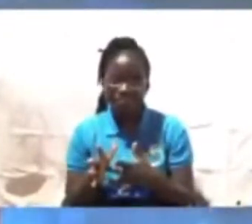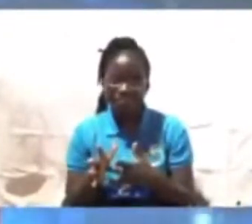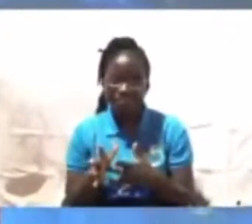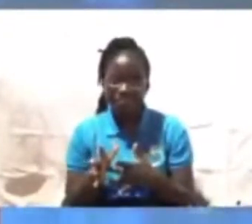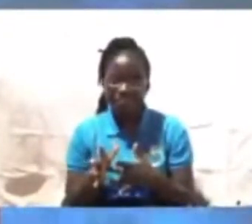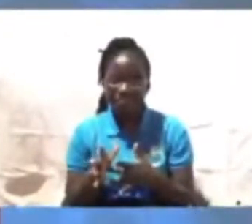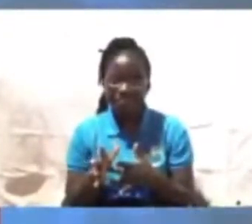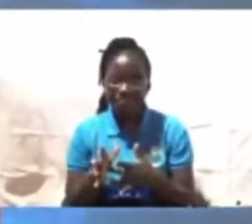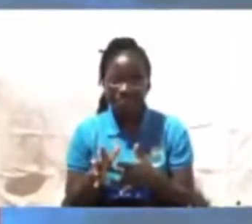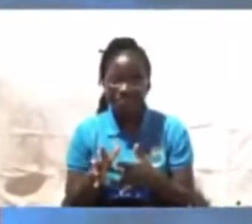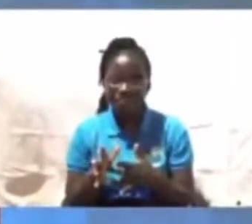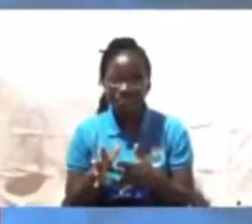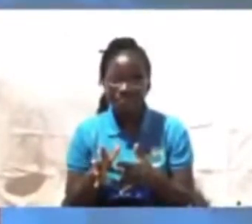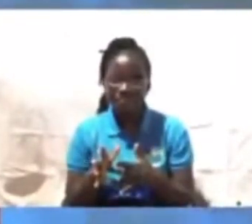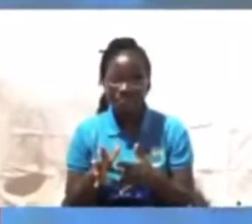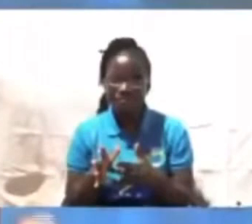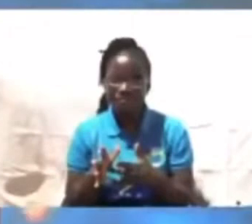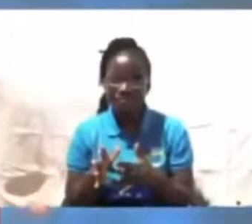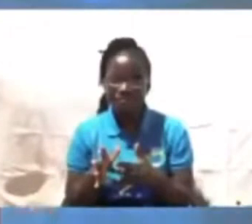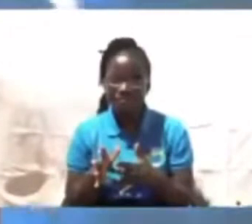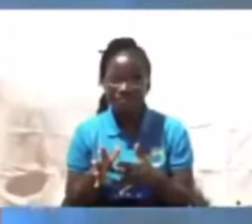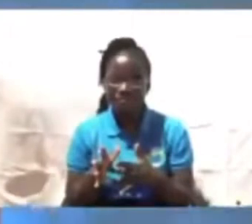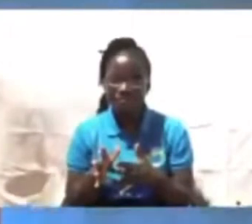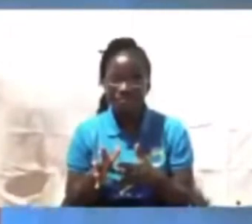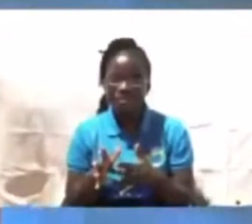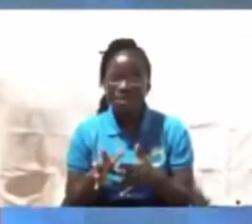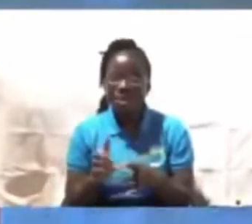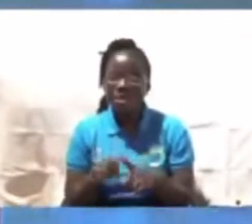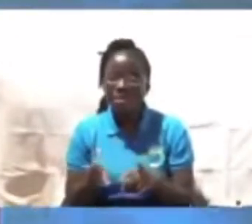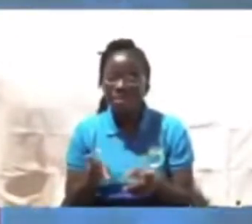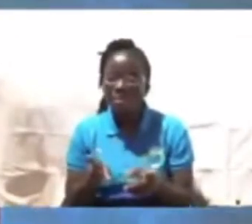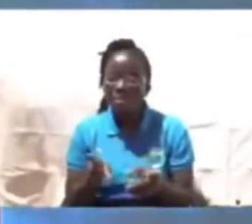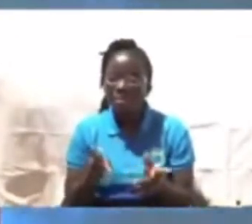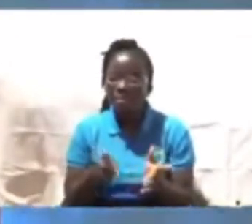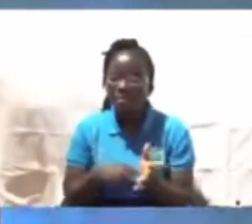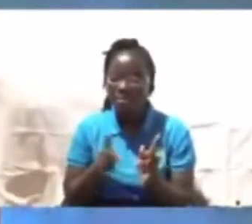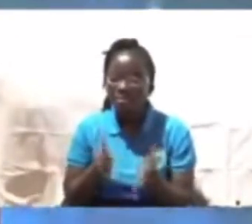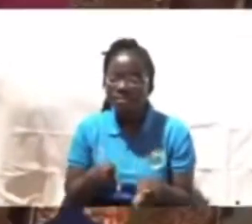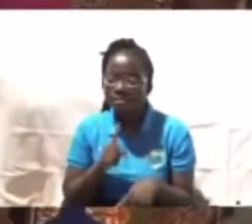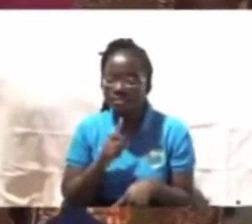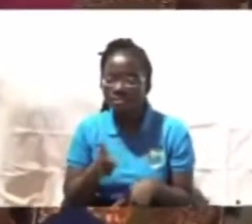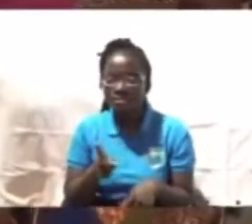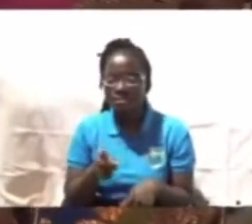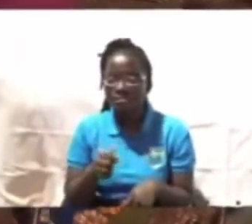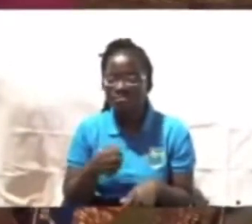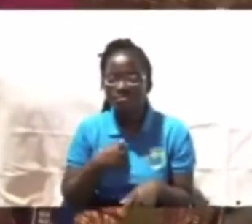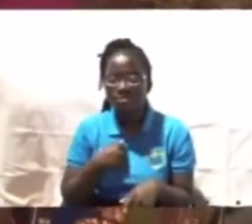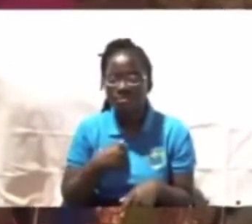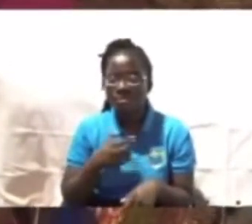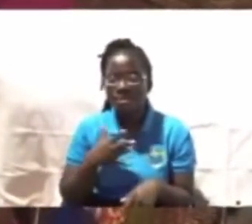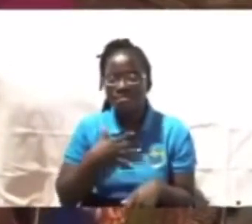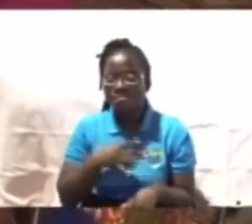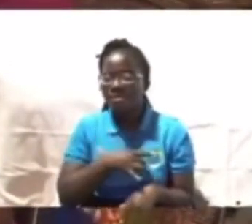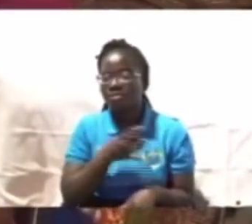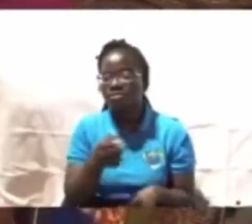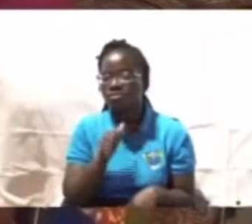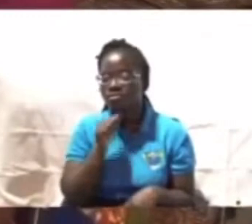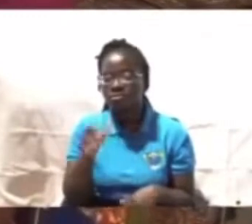no wase ne krampe wo praise God hallelujah